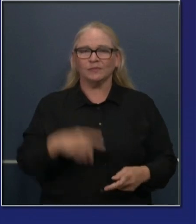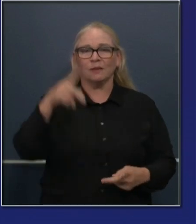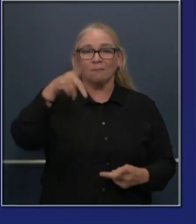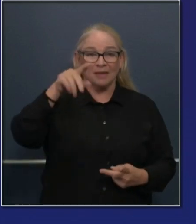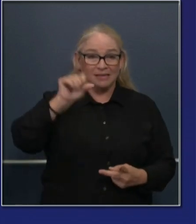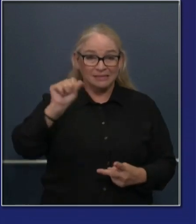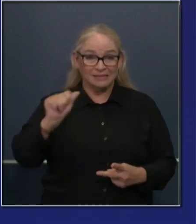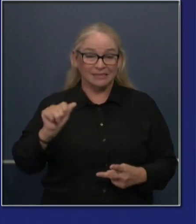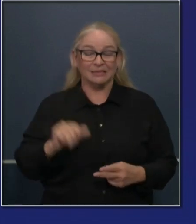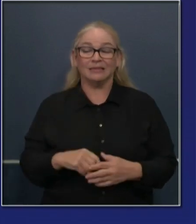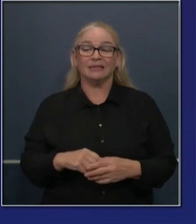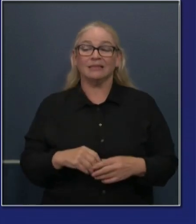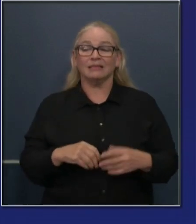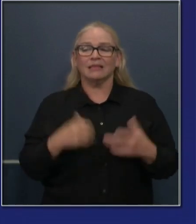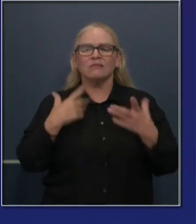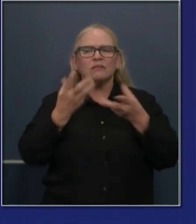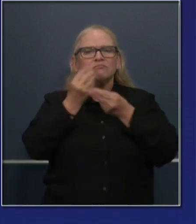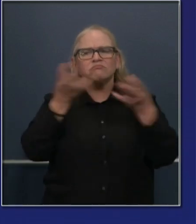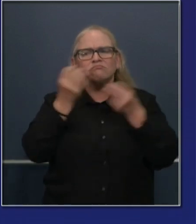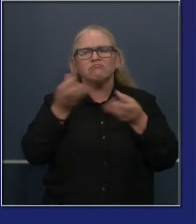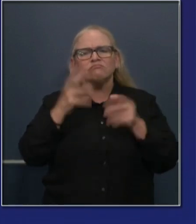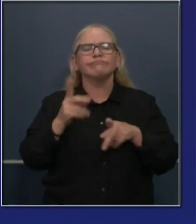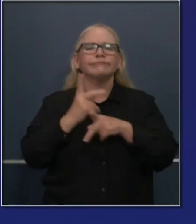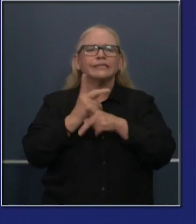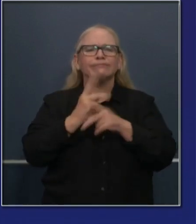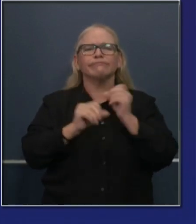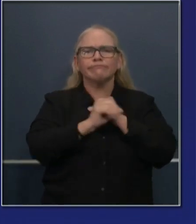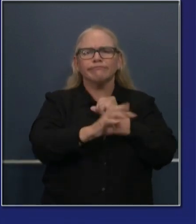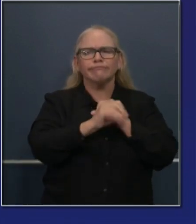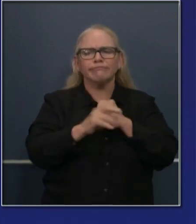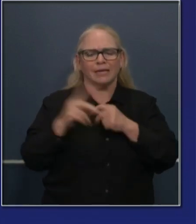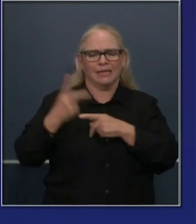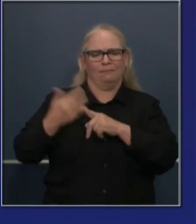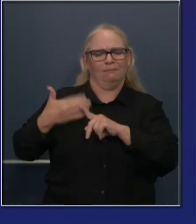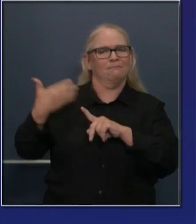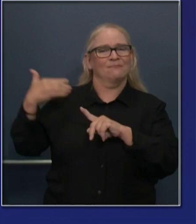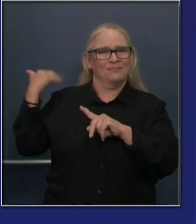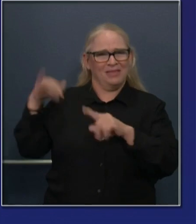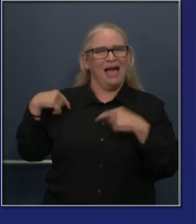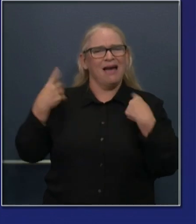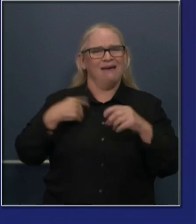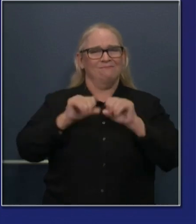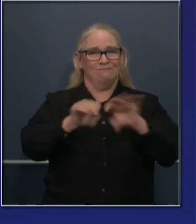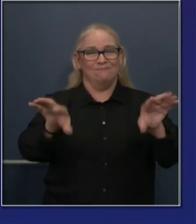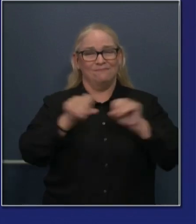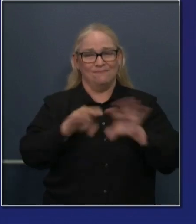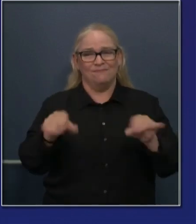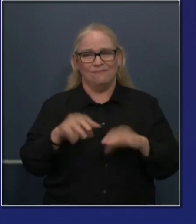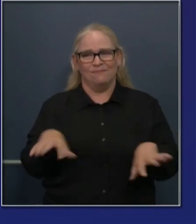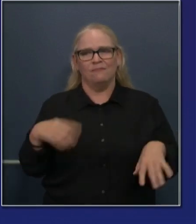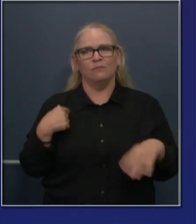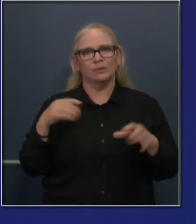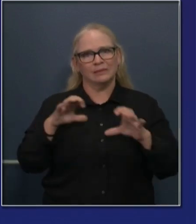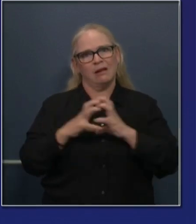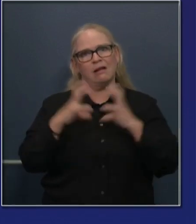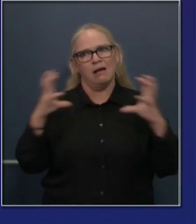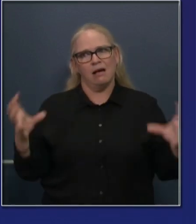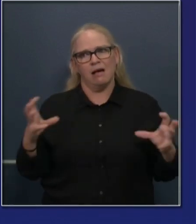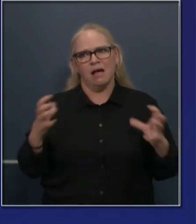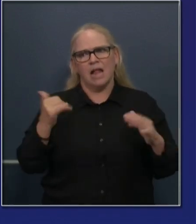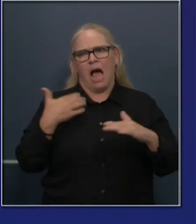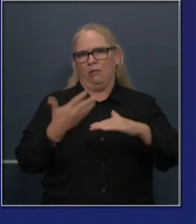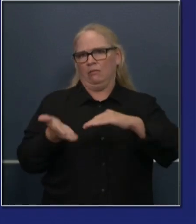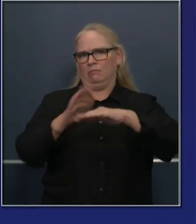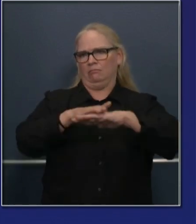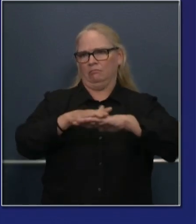lot of PSA campaigns in the past, going back many, many months, significantly increased our digital, radio, and television